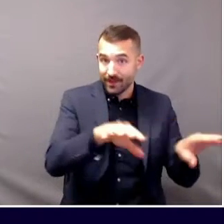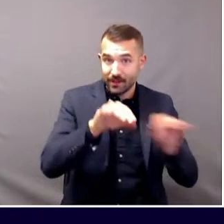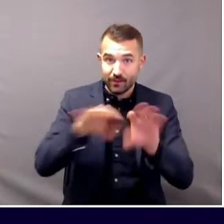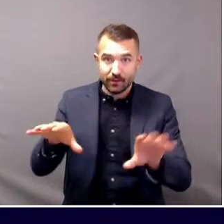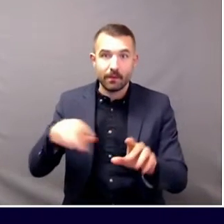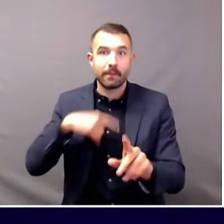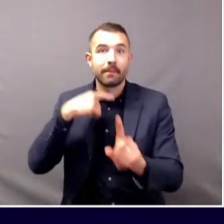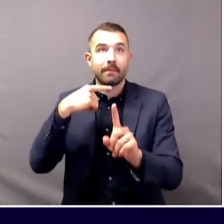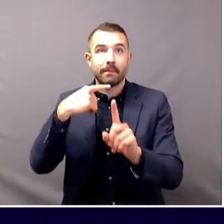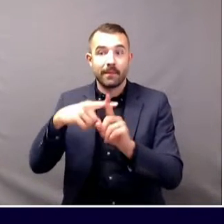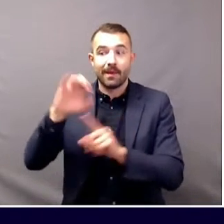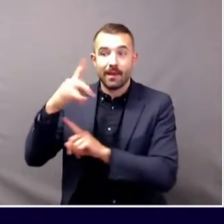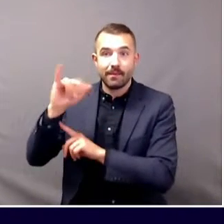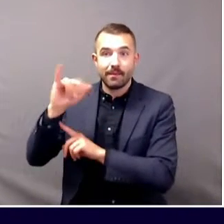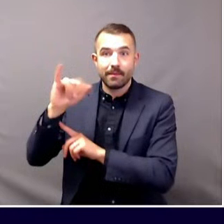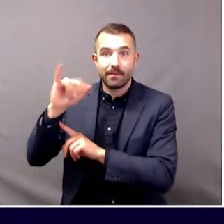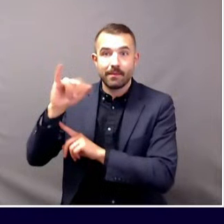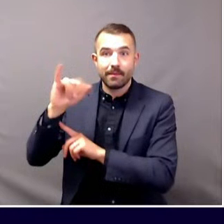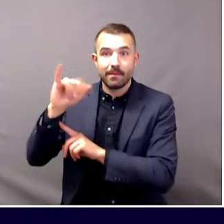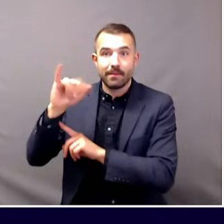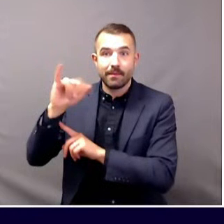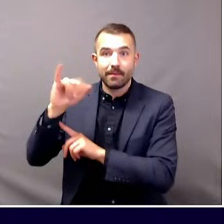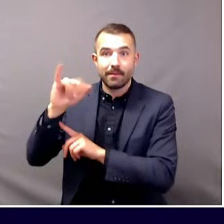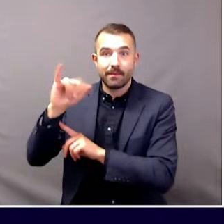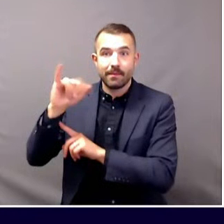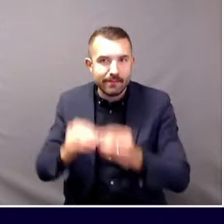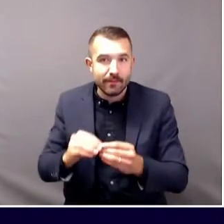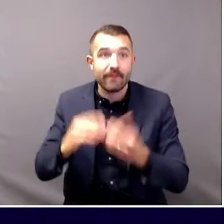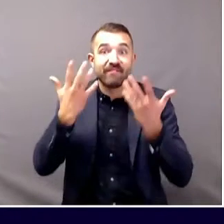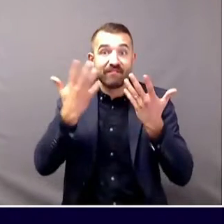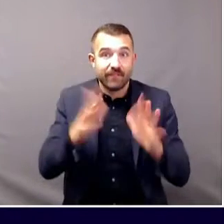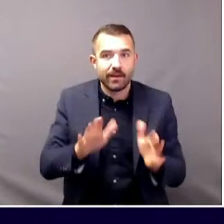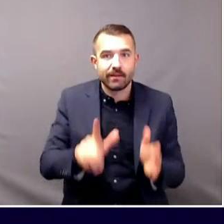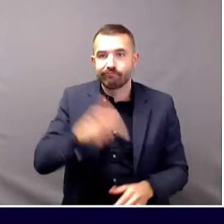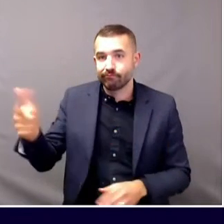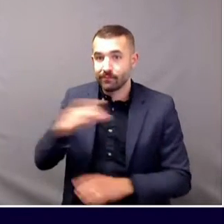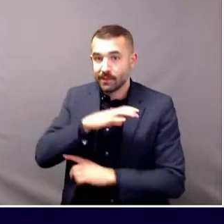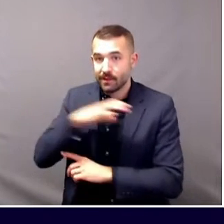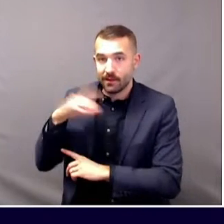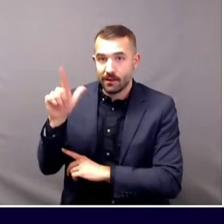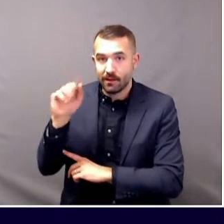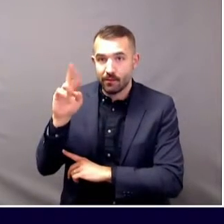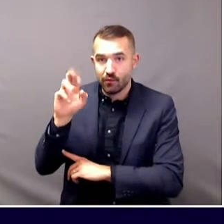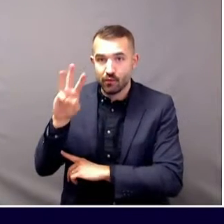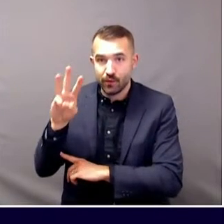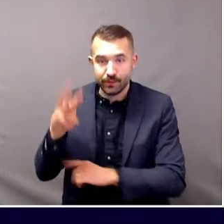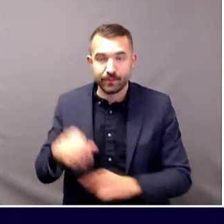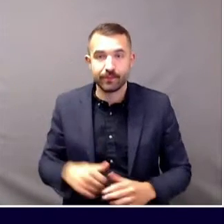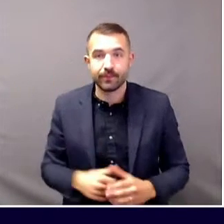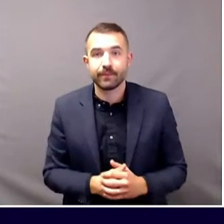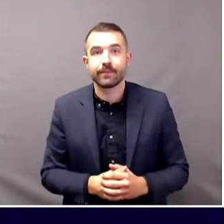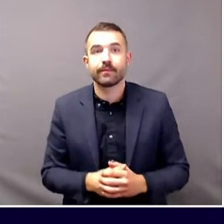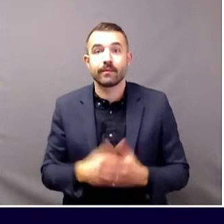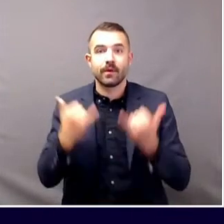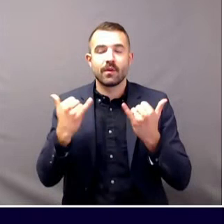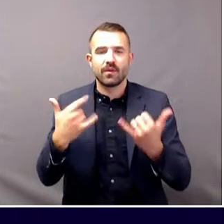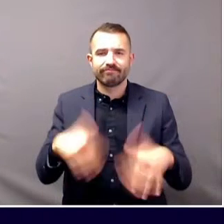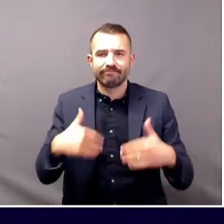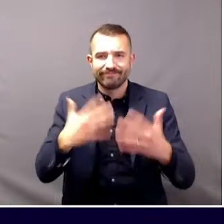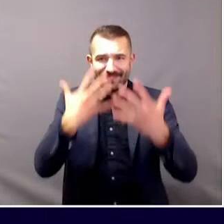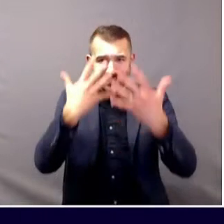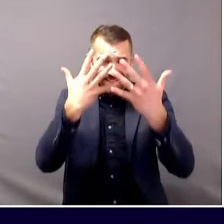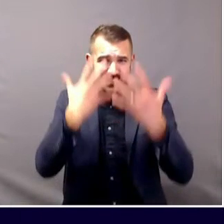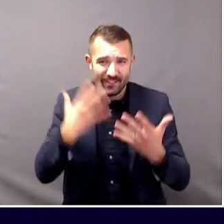Lambrou. I begin today's update on a very sad set of notes. The Maine